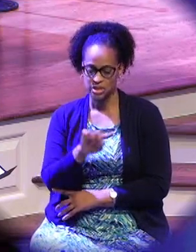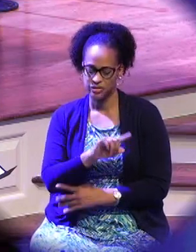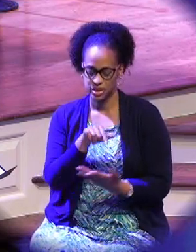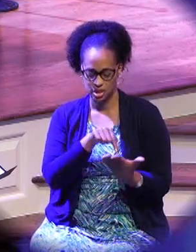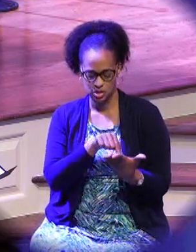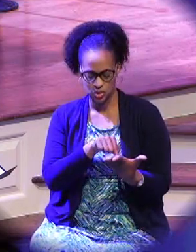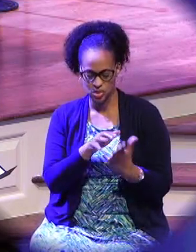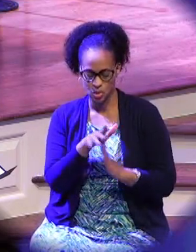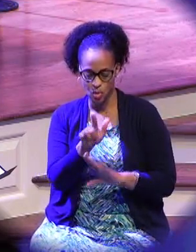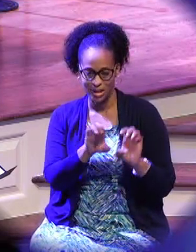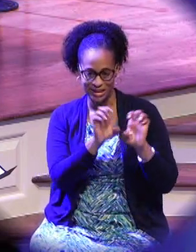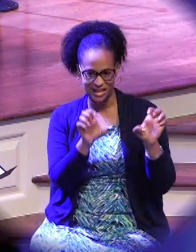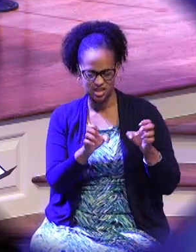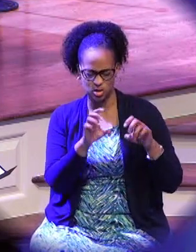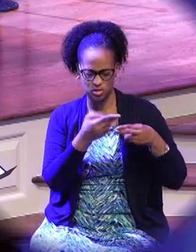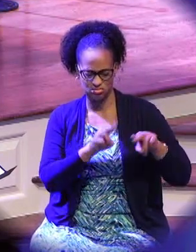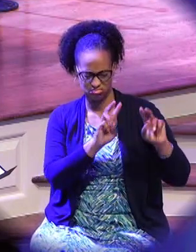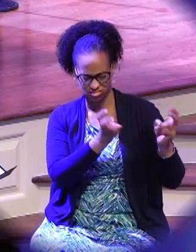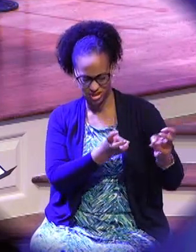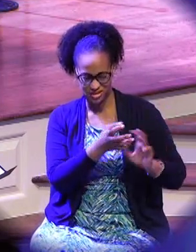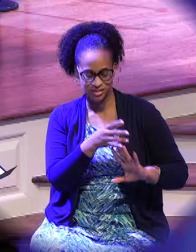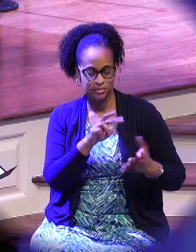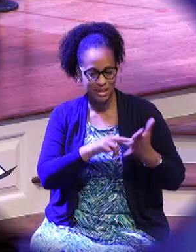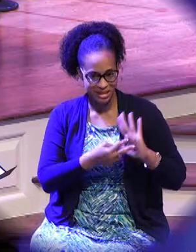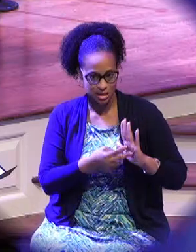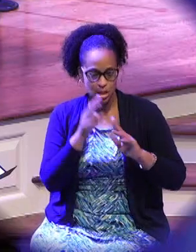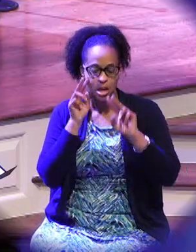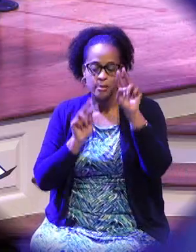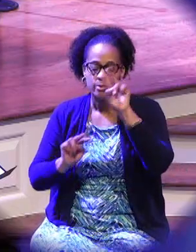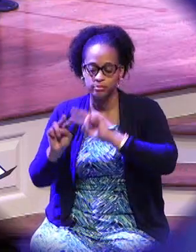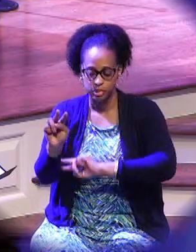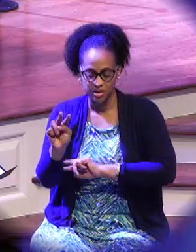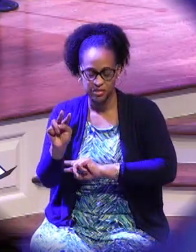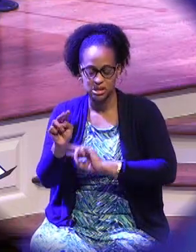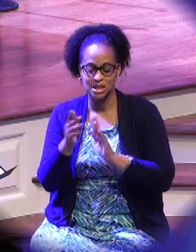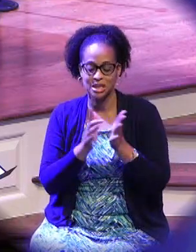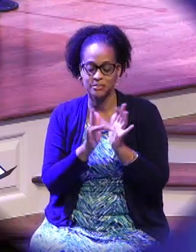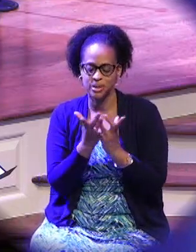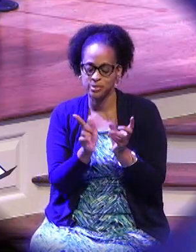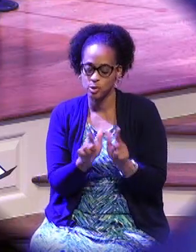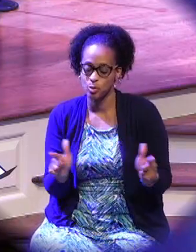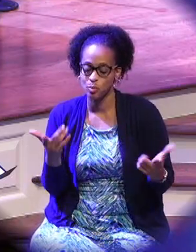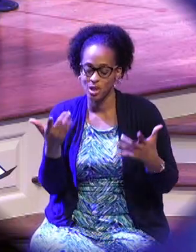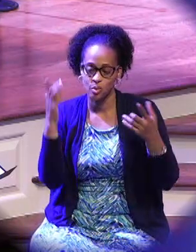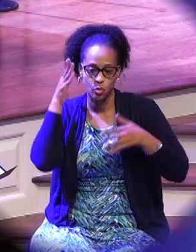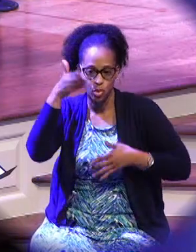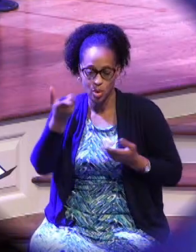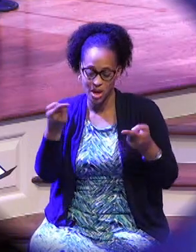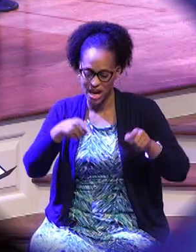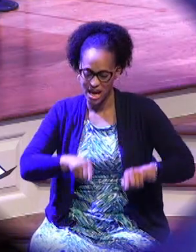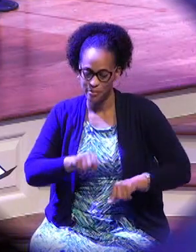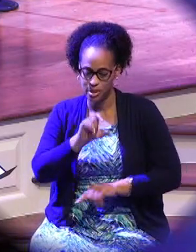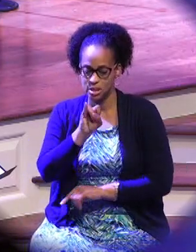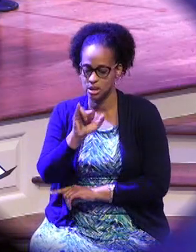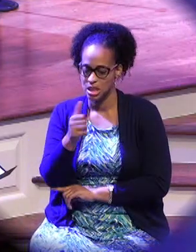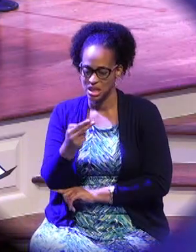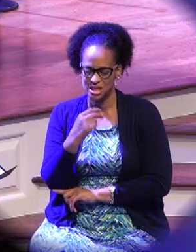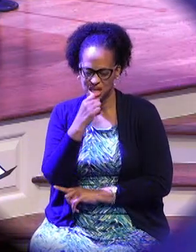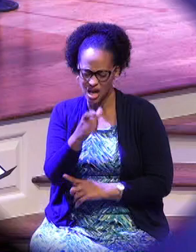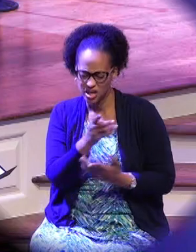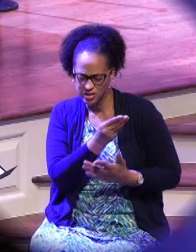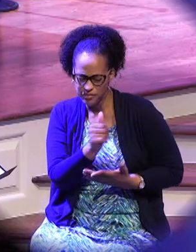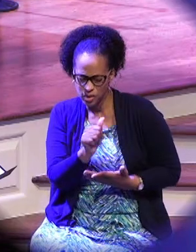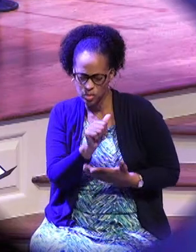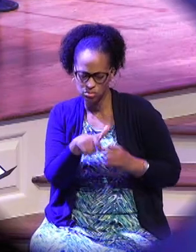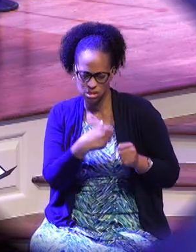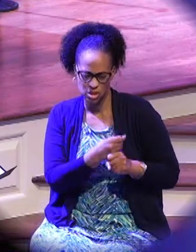are Easter eggs, that is, prophecies in biblical language, telling of what is to come. And Isaiah writes not a few years before the